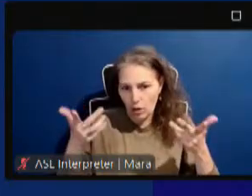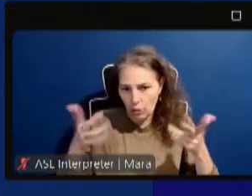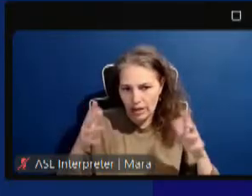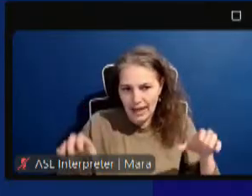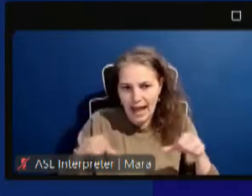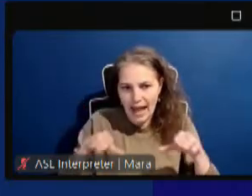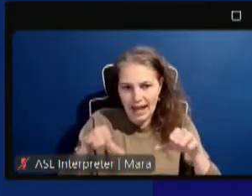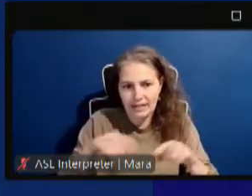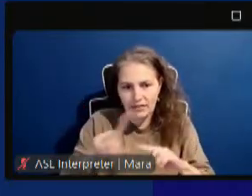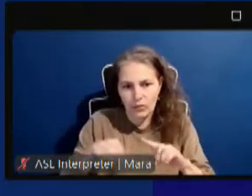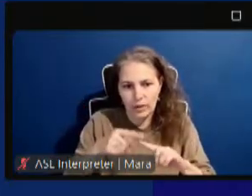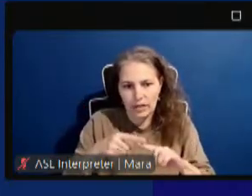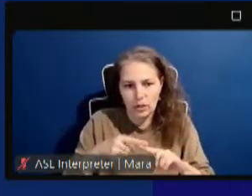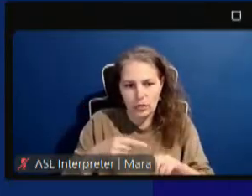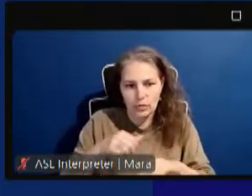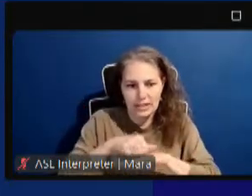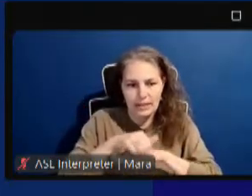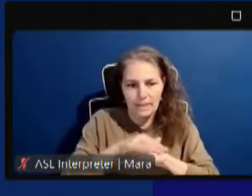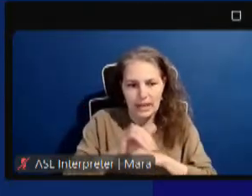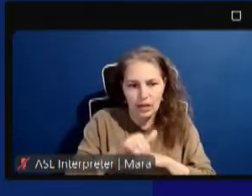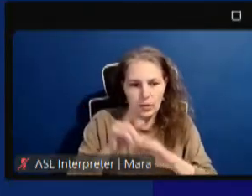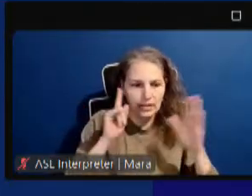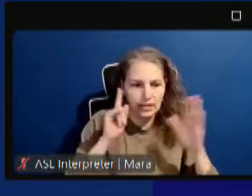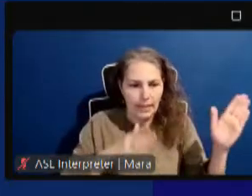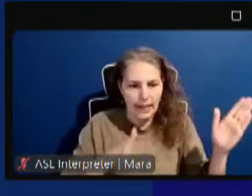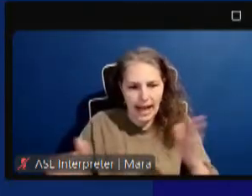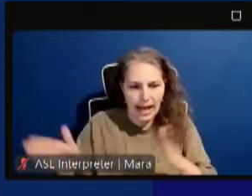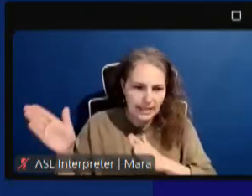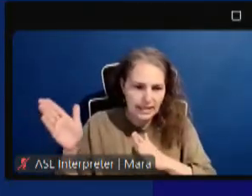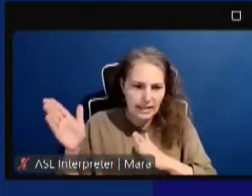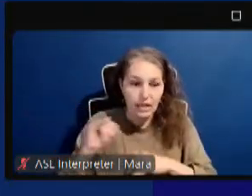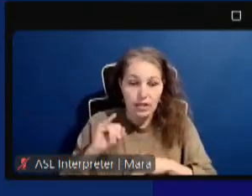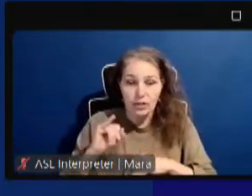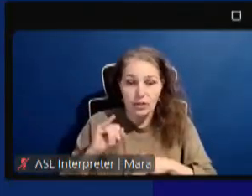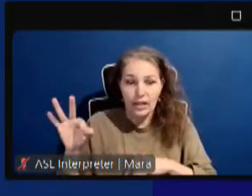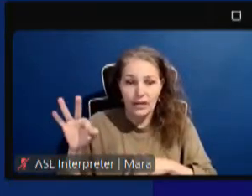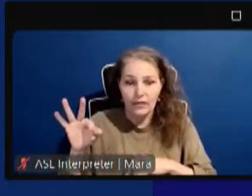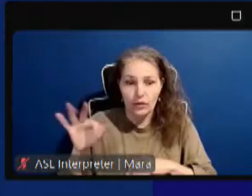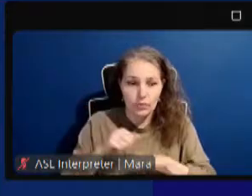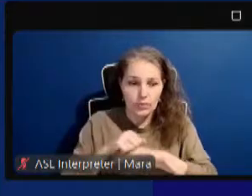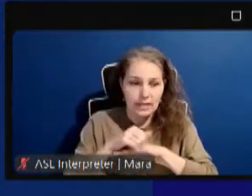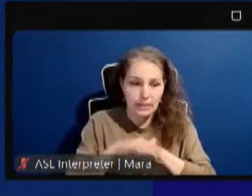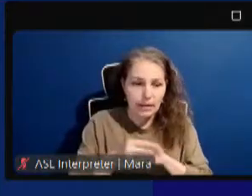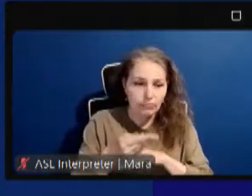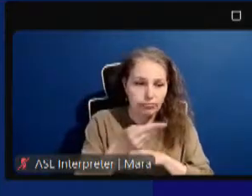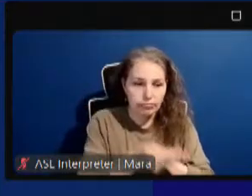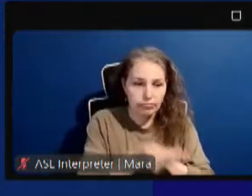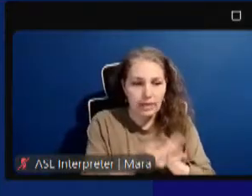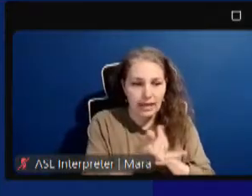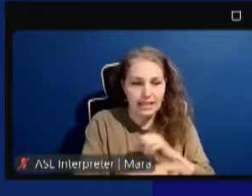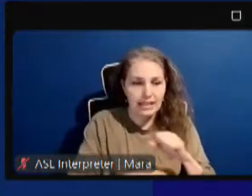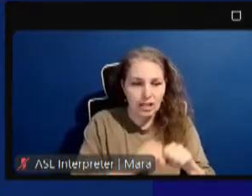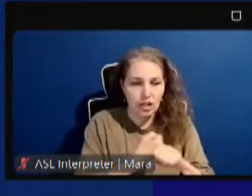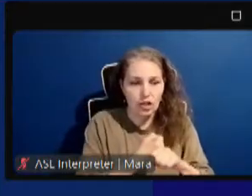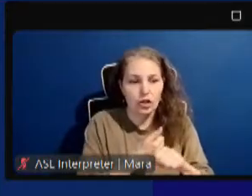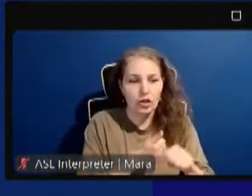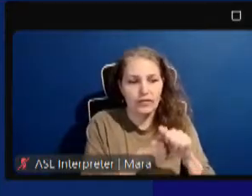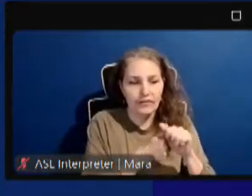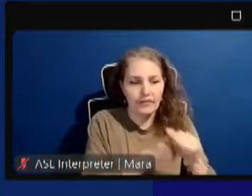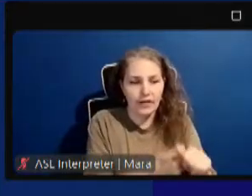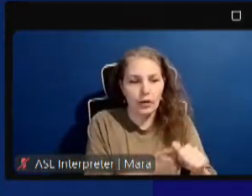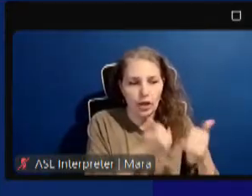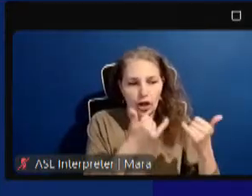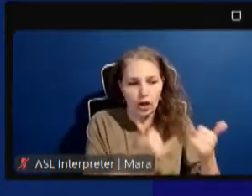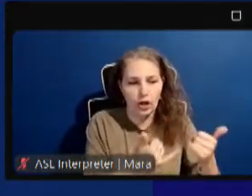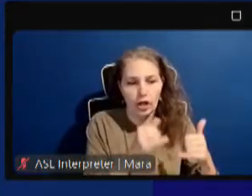when you submit your plans. So if you submit this year, you're gonna have to comply with the current code. If